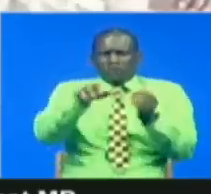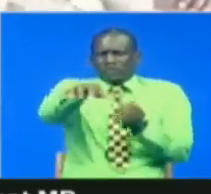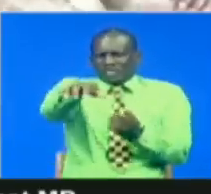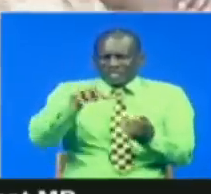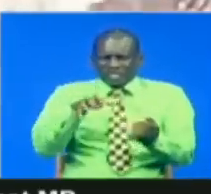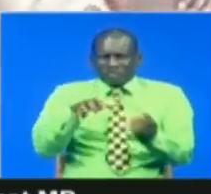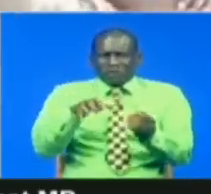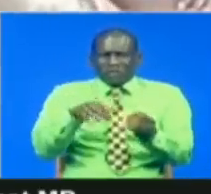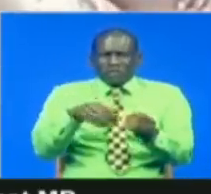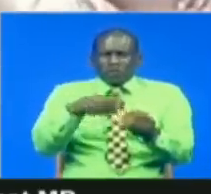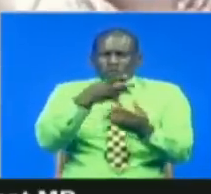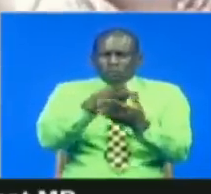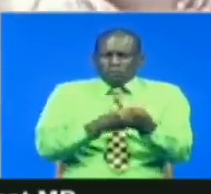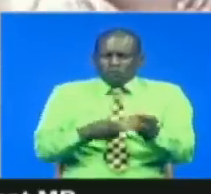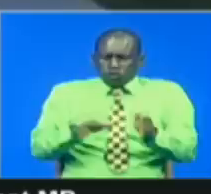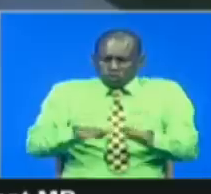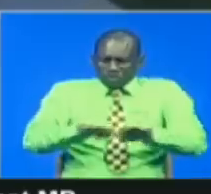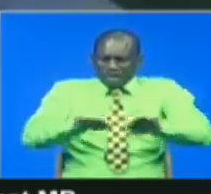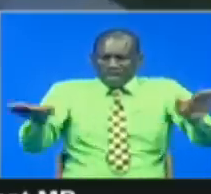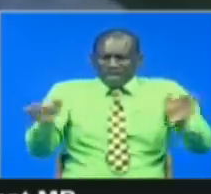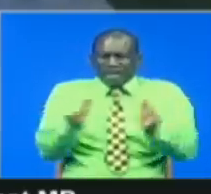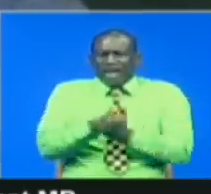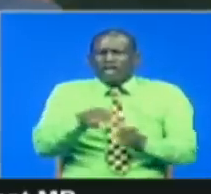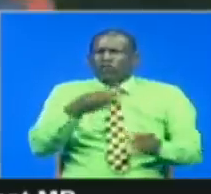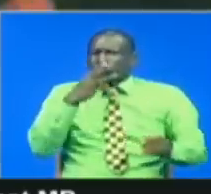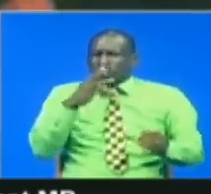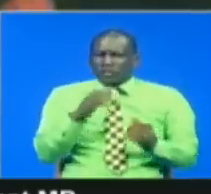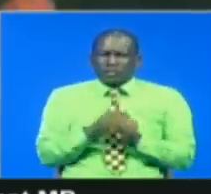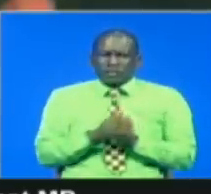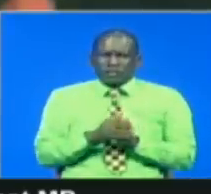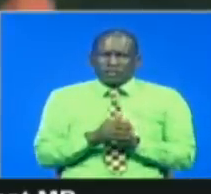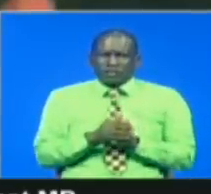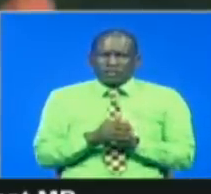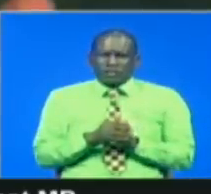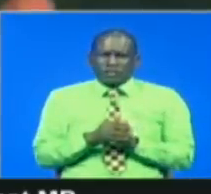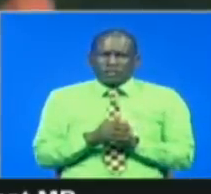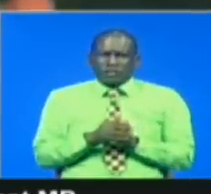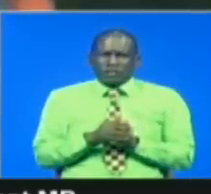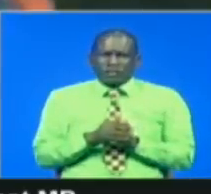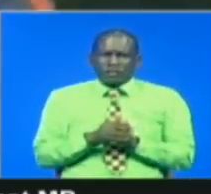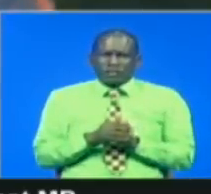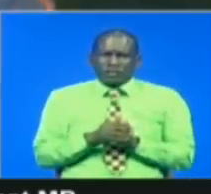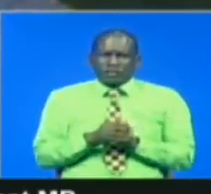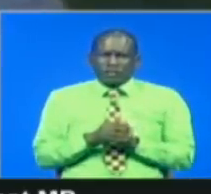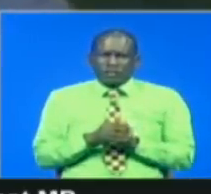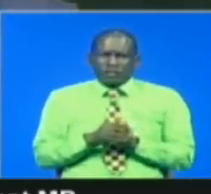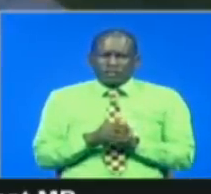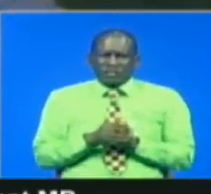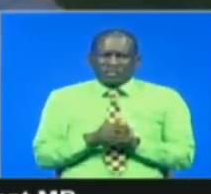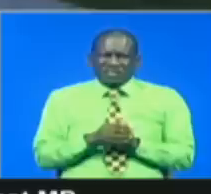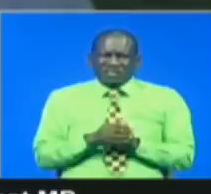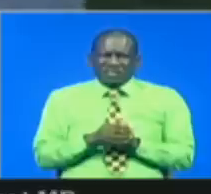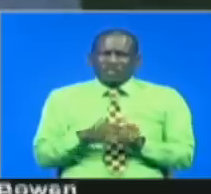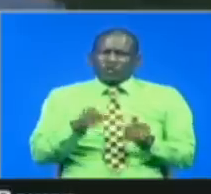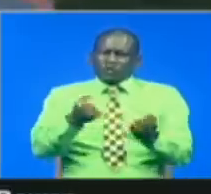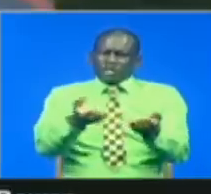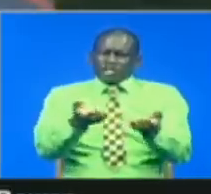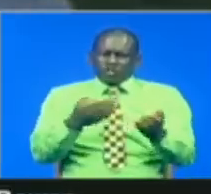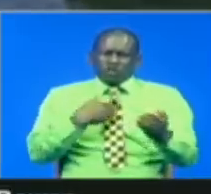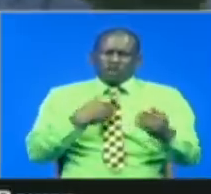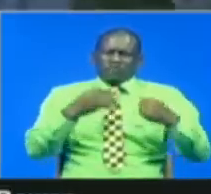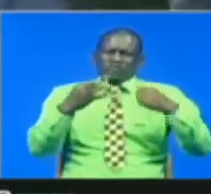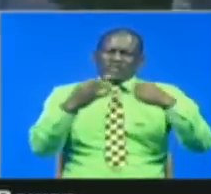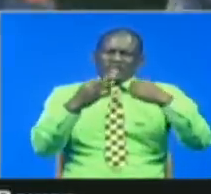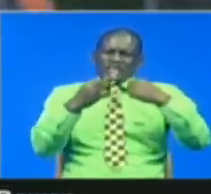infrastructure both on land and on water. They're going to construct an 80-meter wide canal. 80-meter